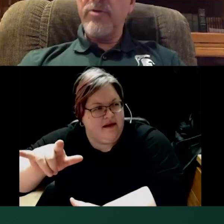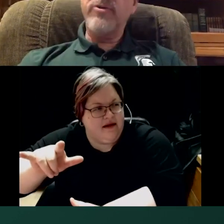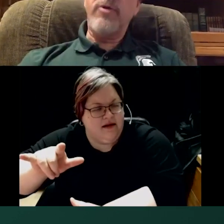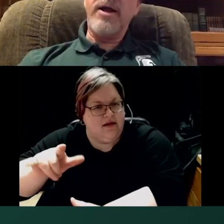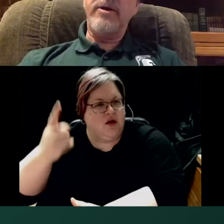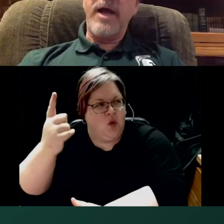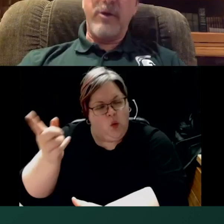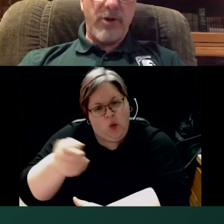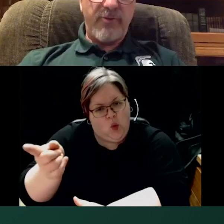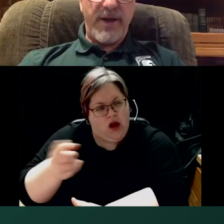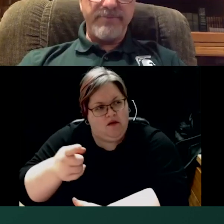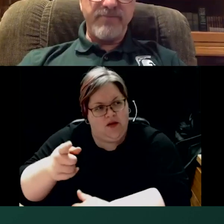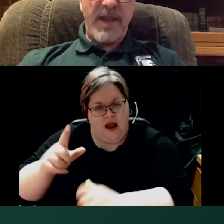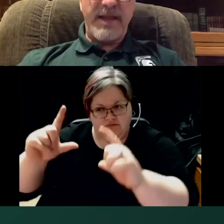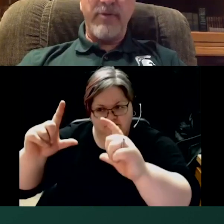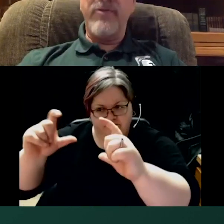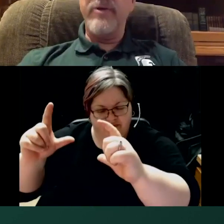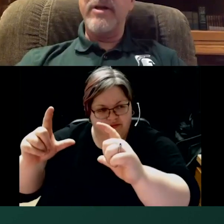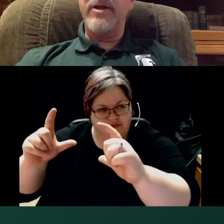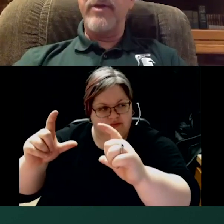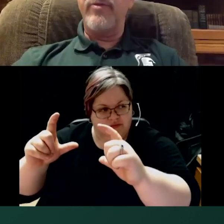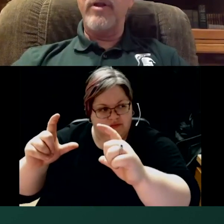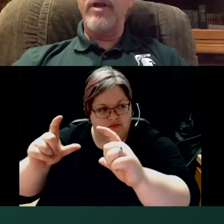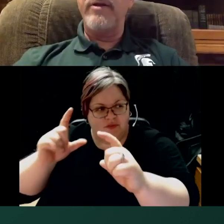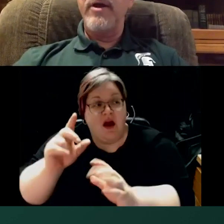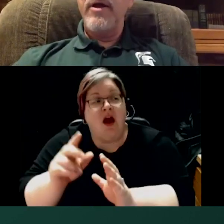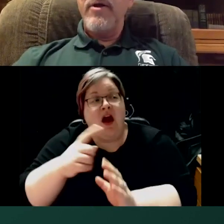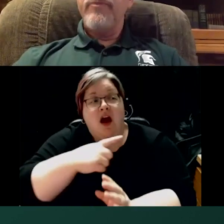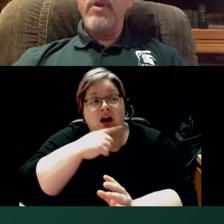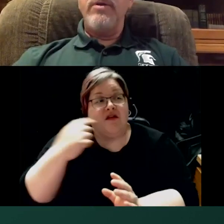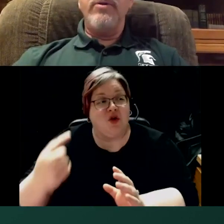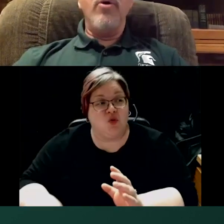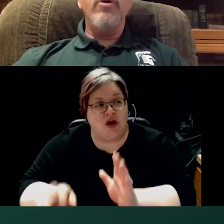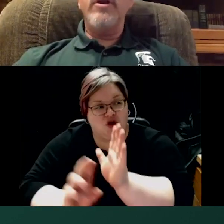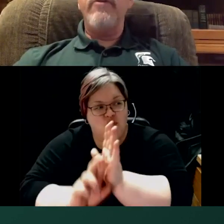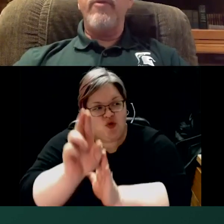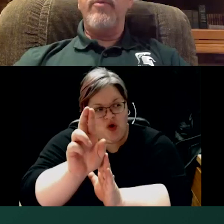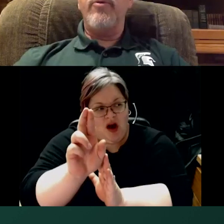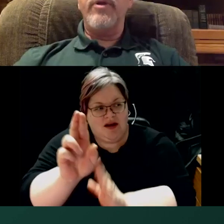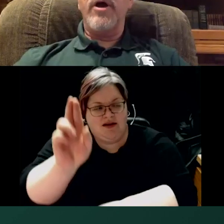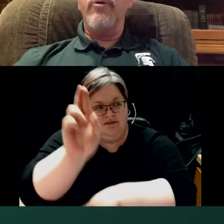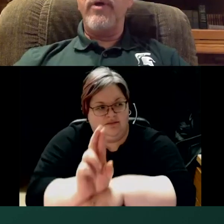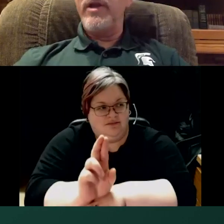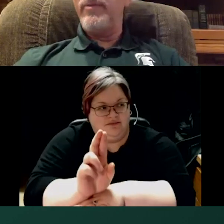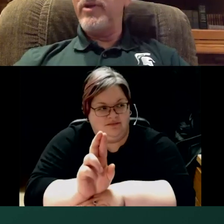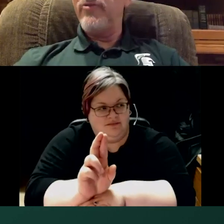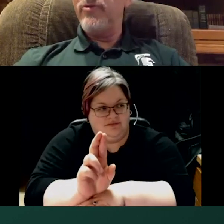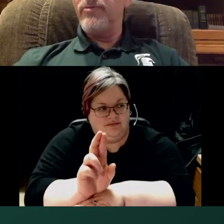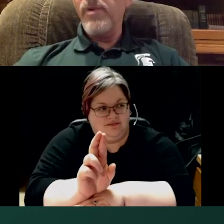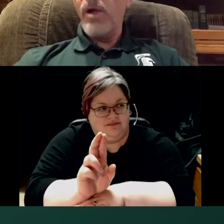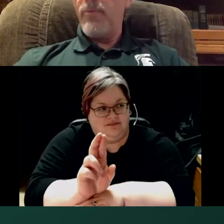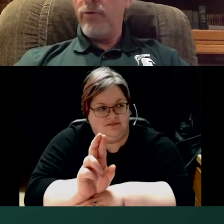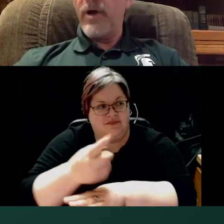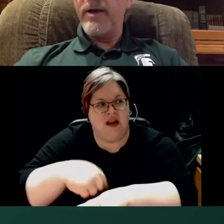monstrous Russian rocket on the launch pad. And it was very clear that this had no conceivable purpose other than a